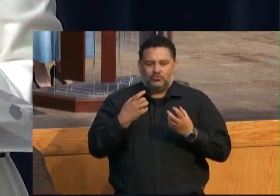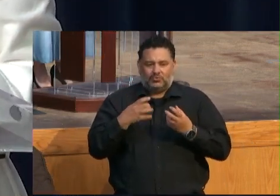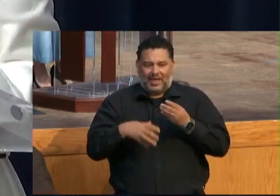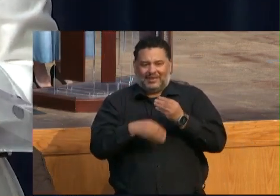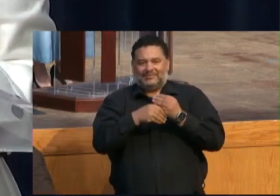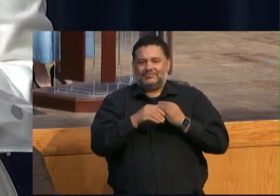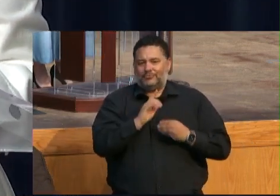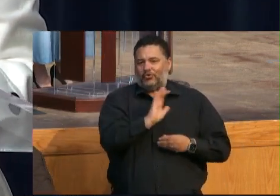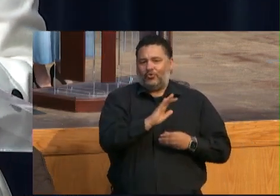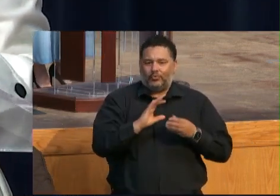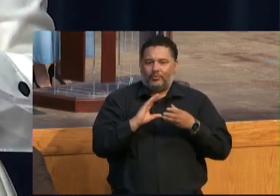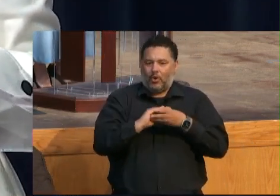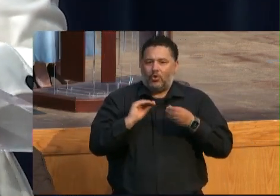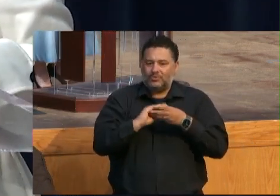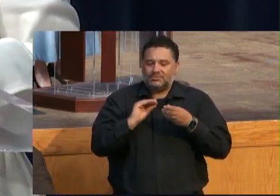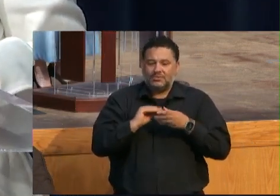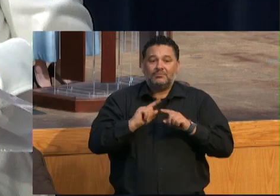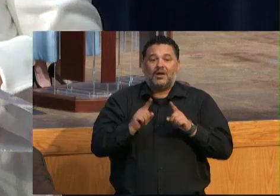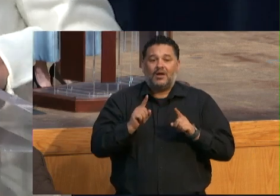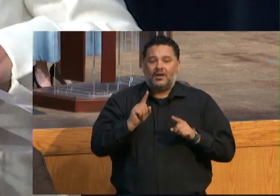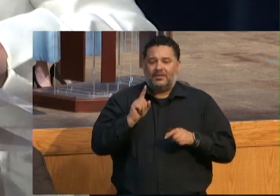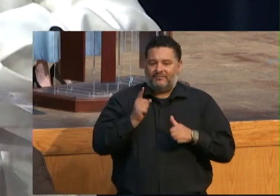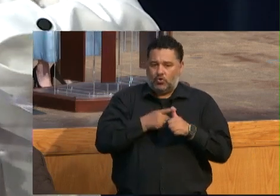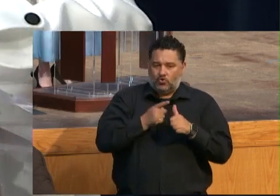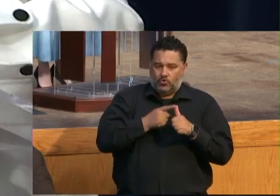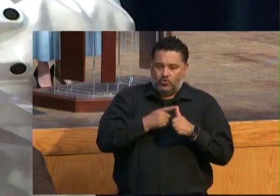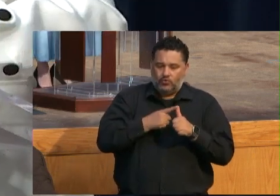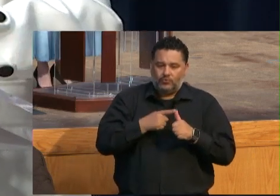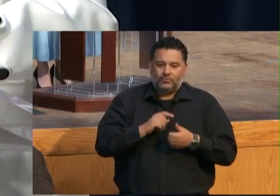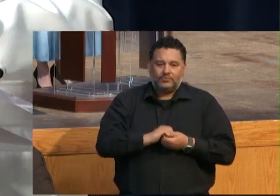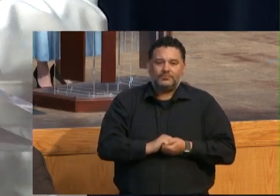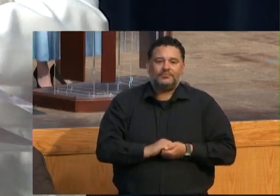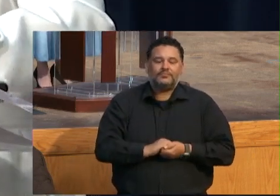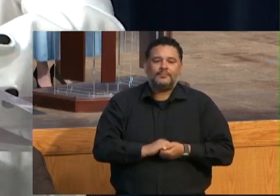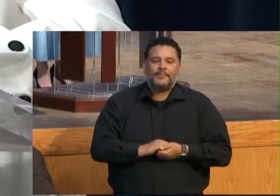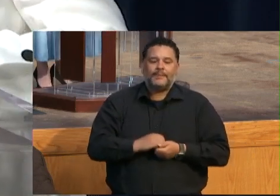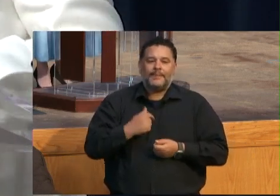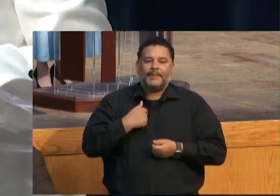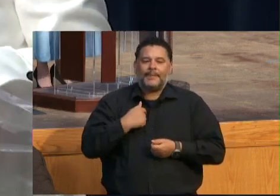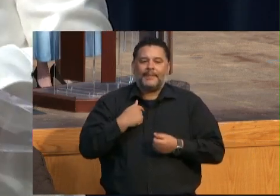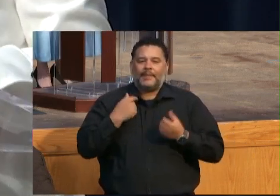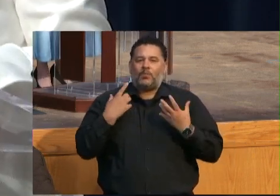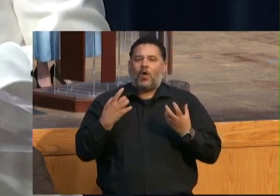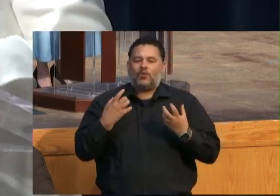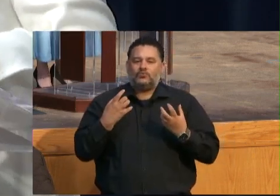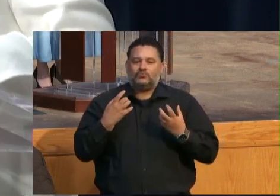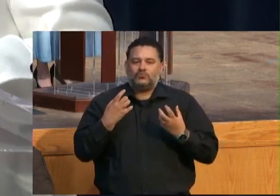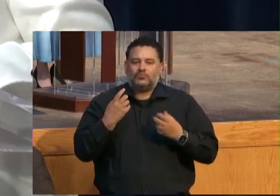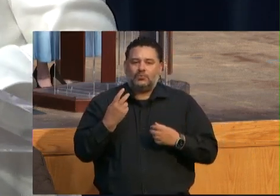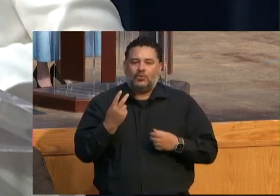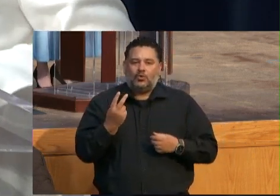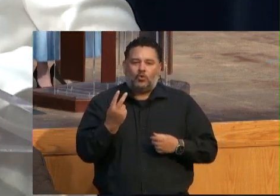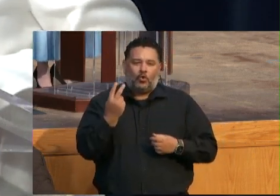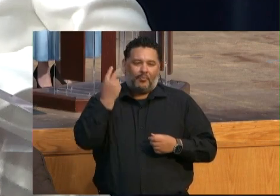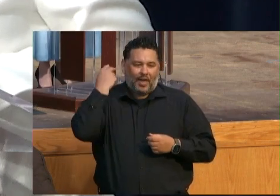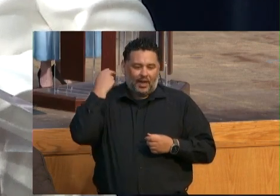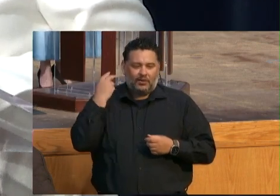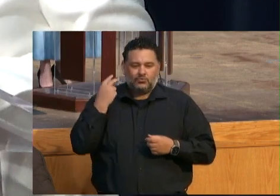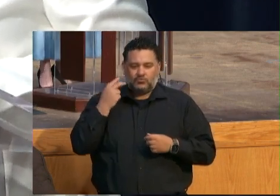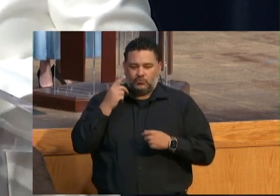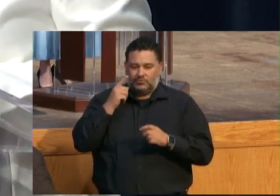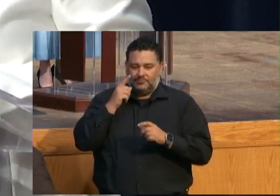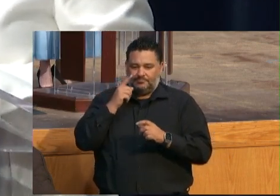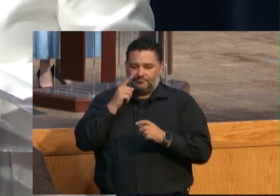remarks. But before I do that, I want to look back to a certain week in